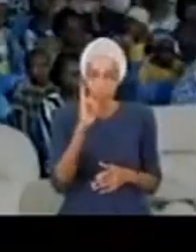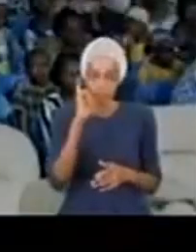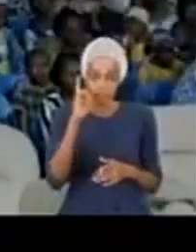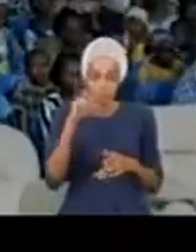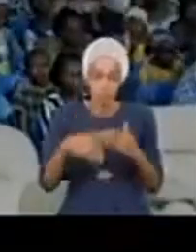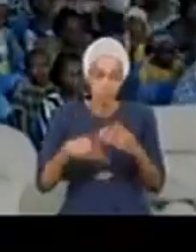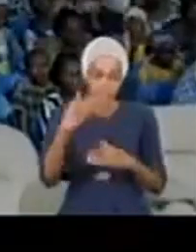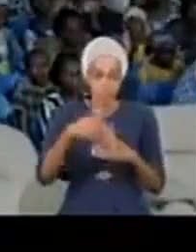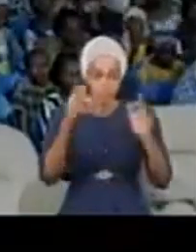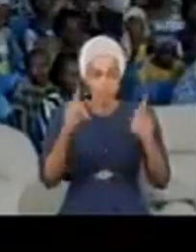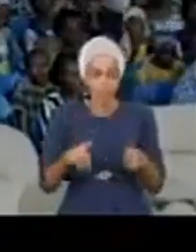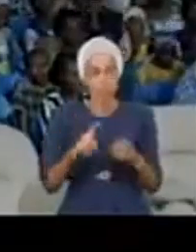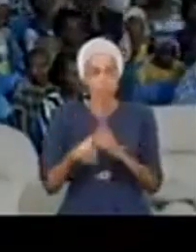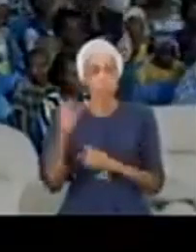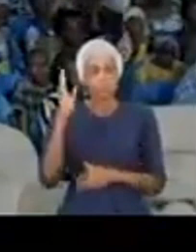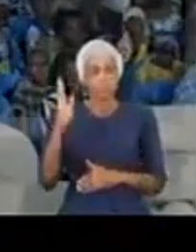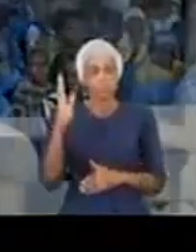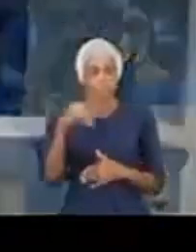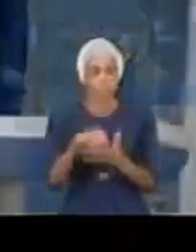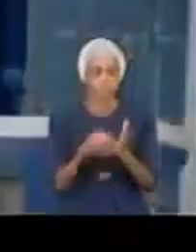Alpha location here.